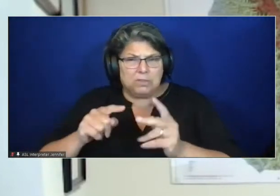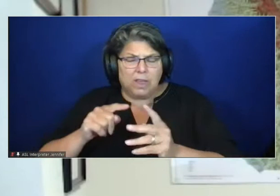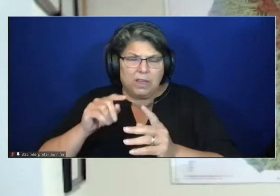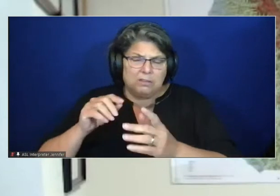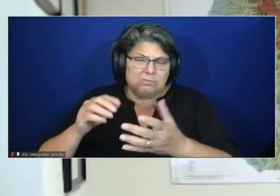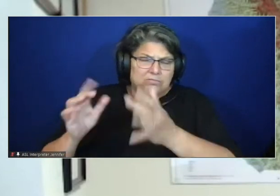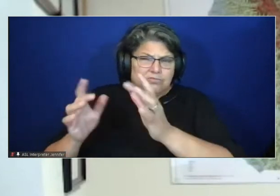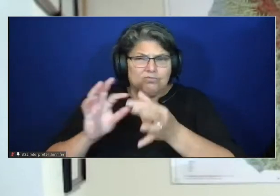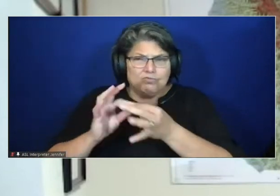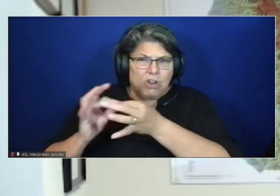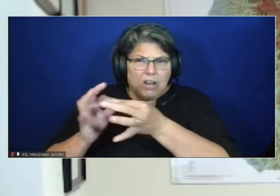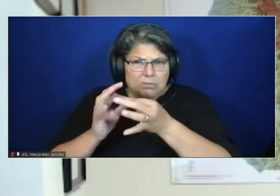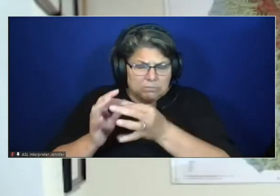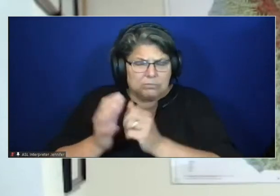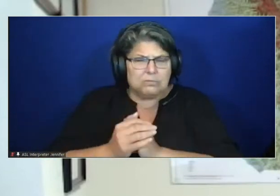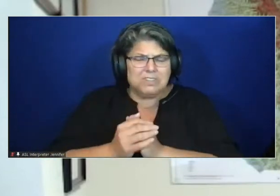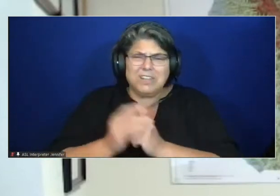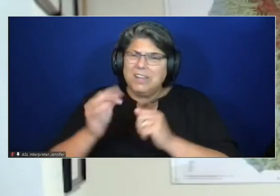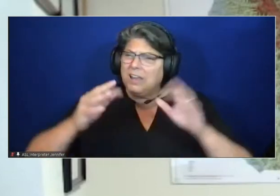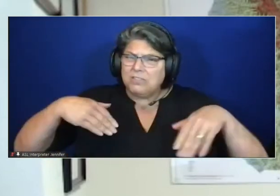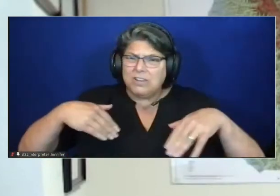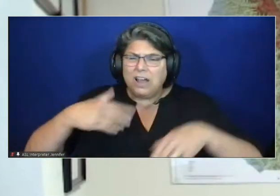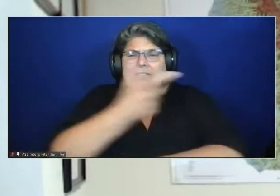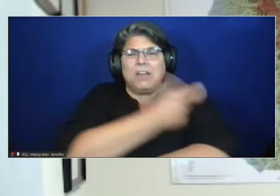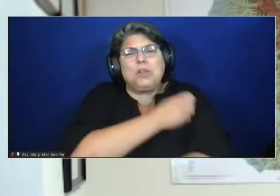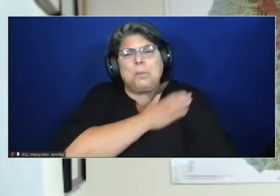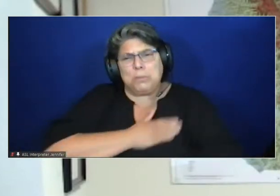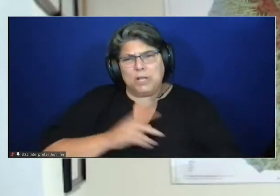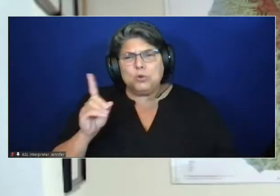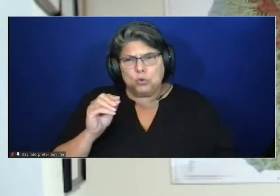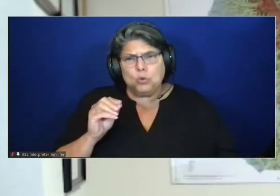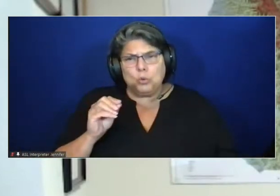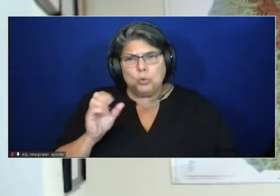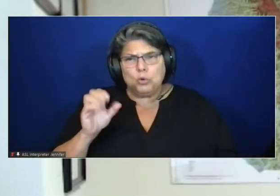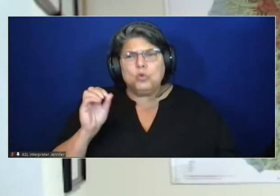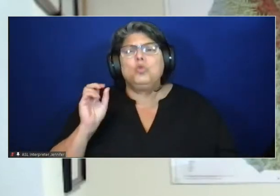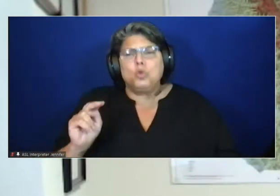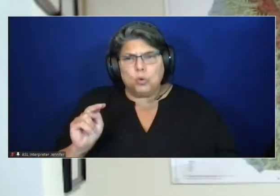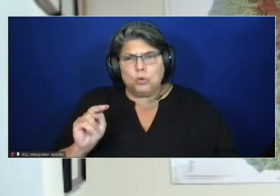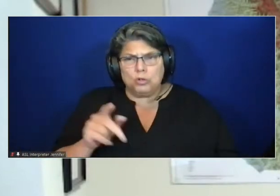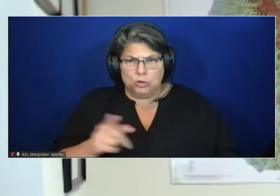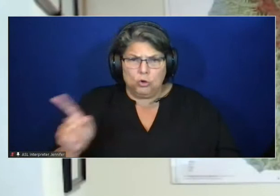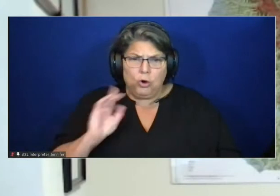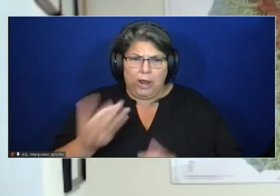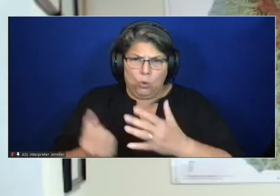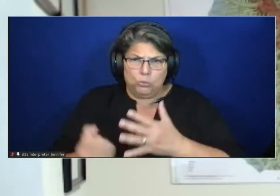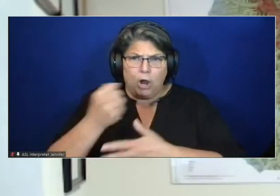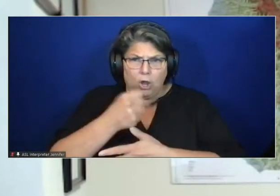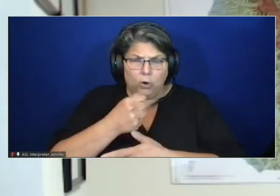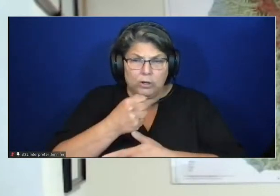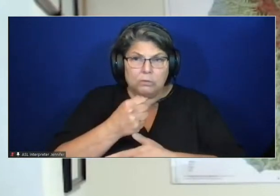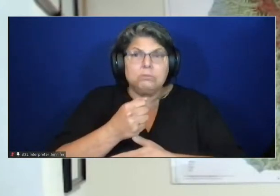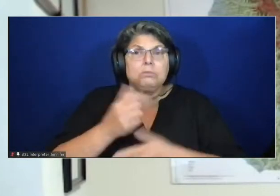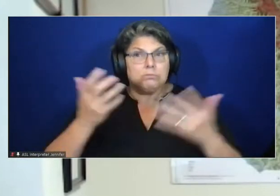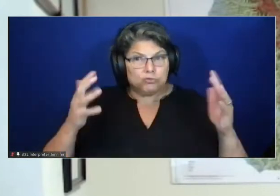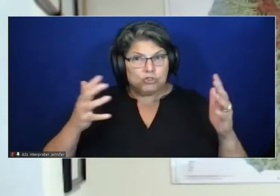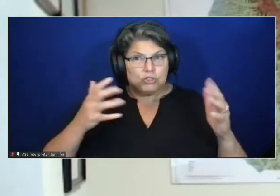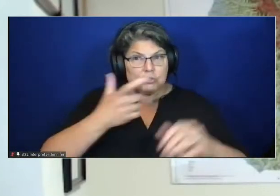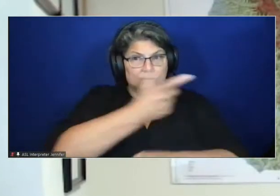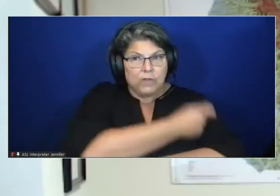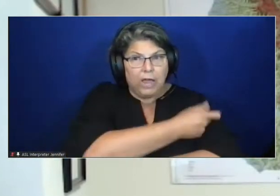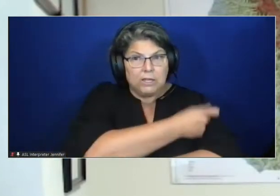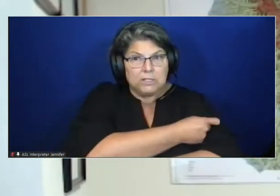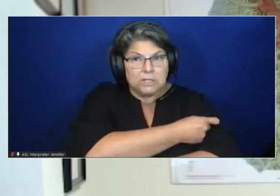you're not vaccinated, please get vaccinated soon. You are our priority. If you are vaccinated and have